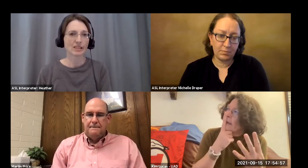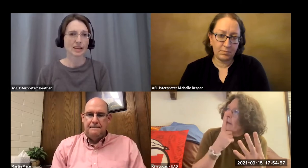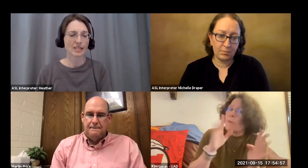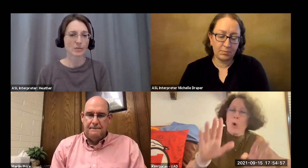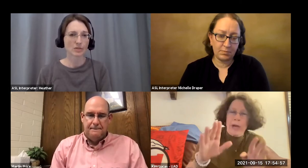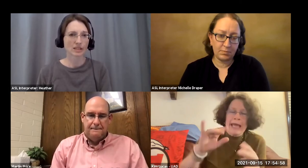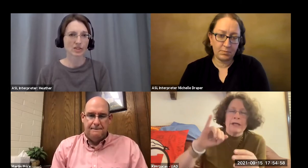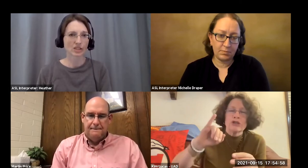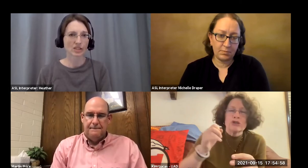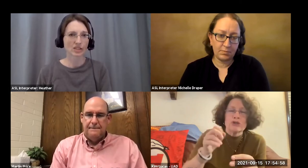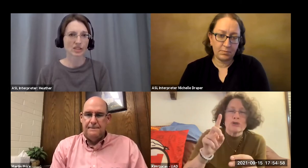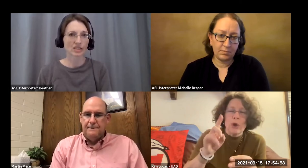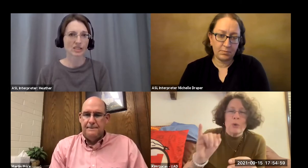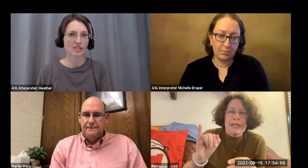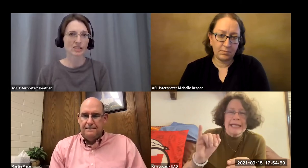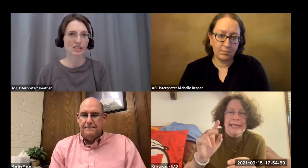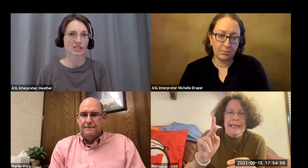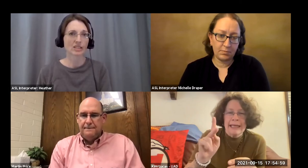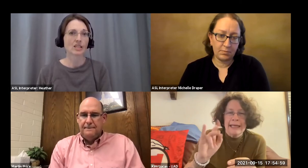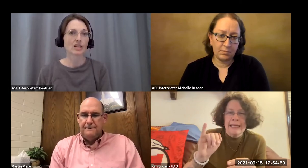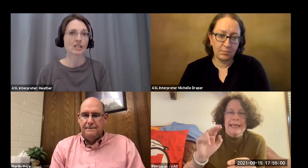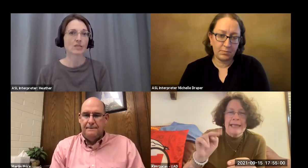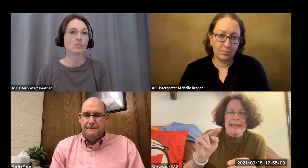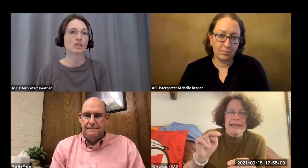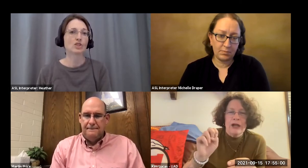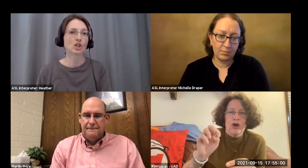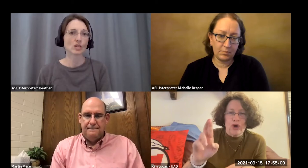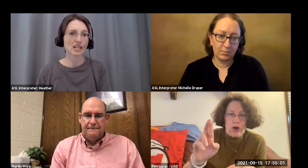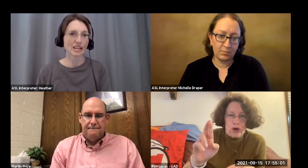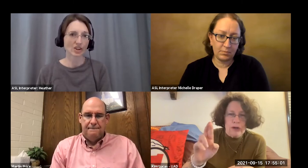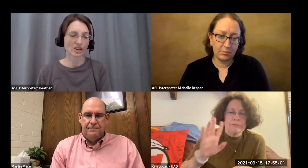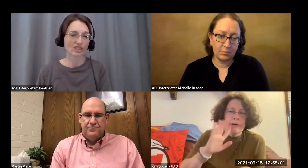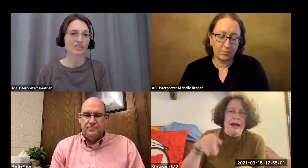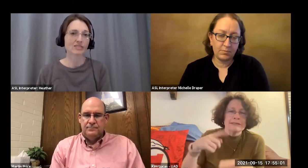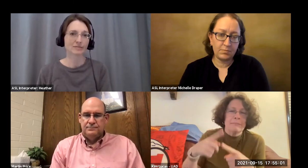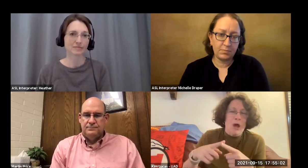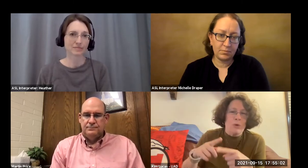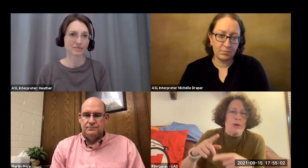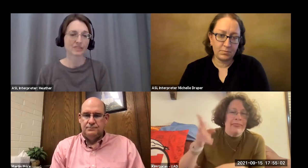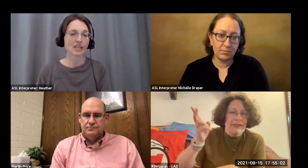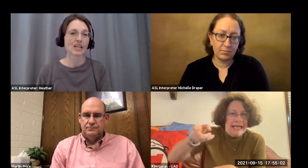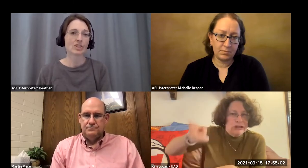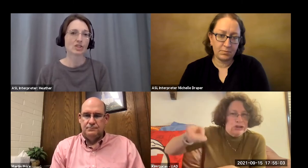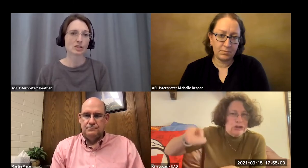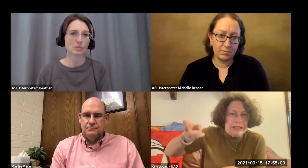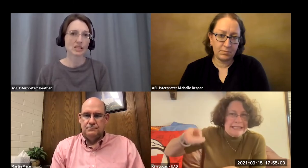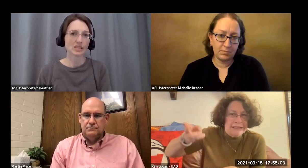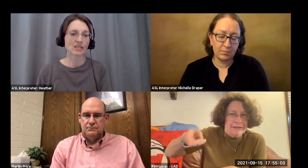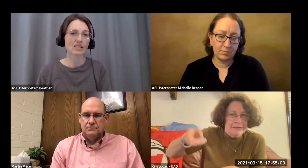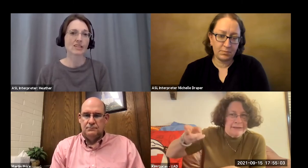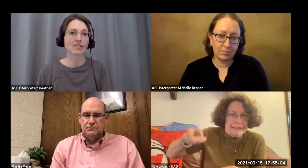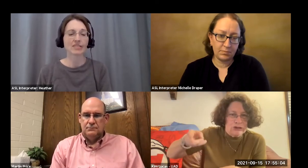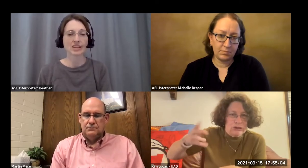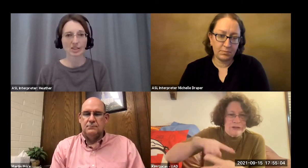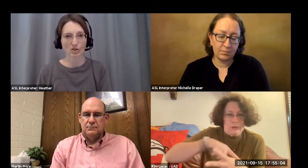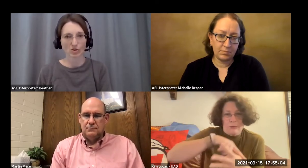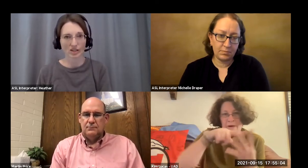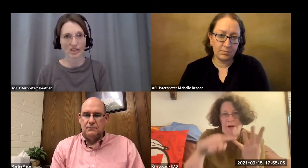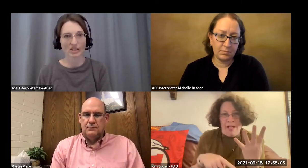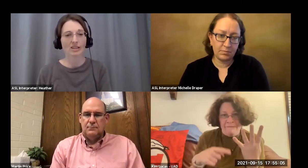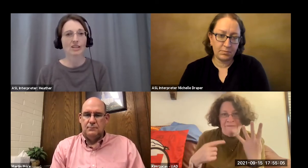Let's see, and the last presenter will be Jody Kinner. And she'll be discussing